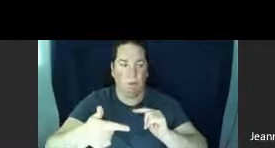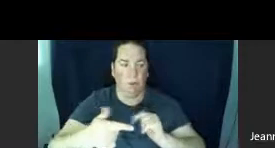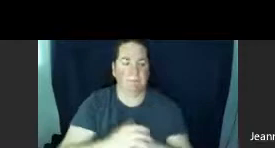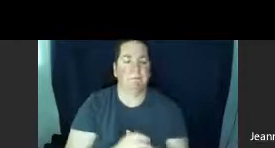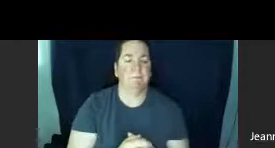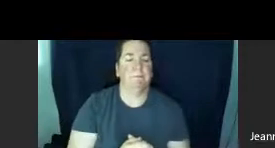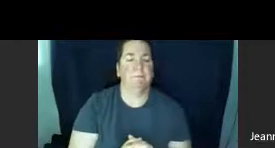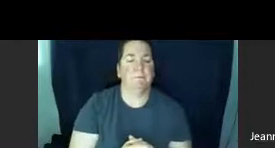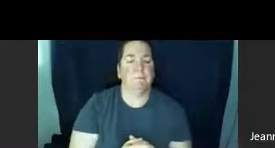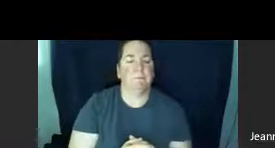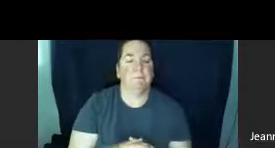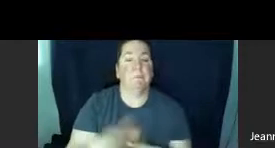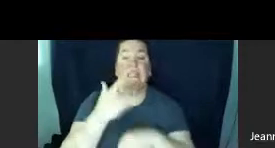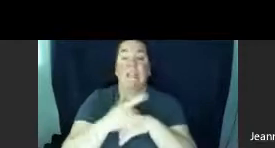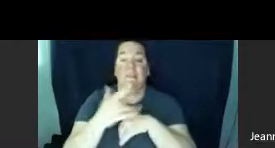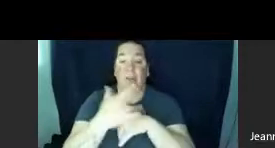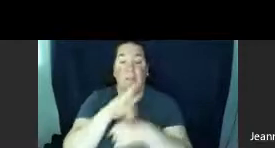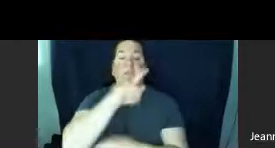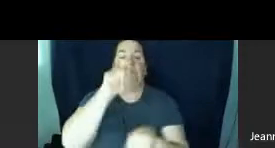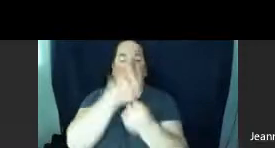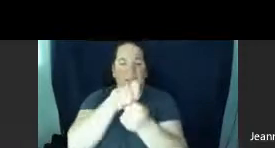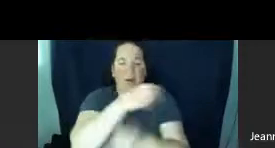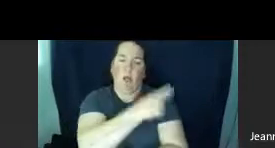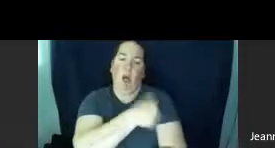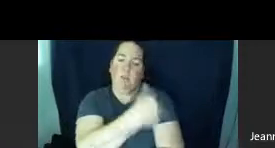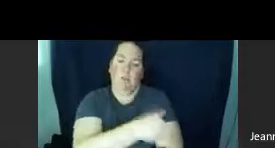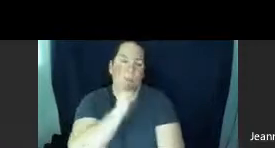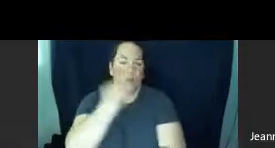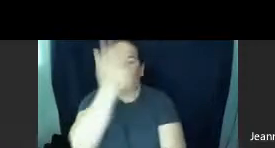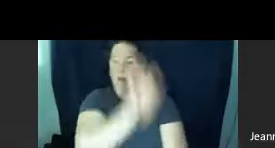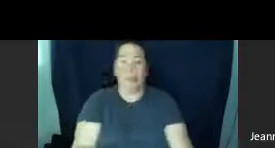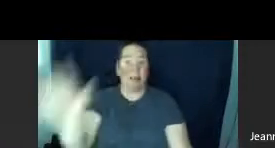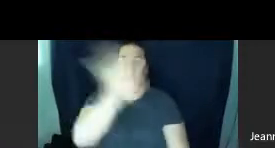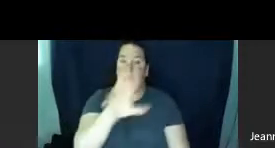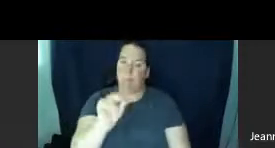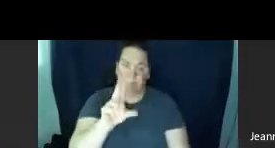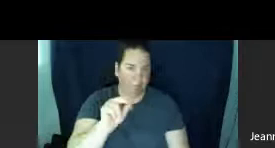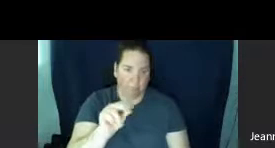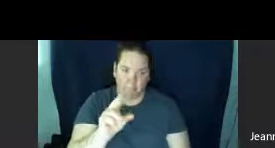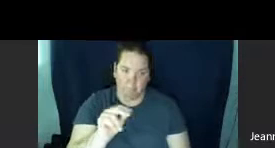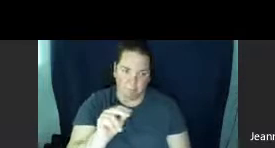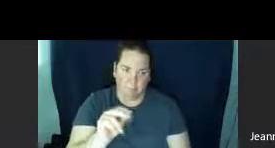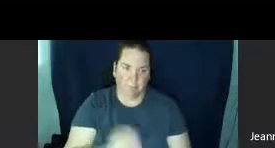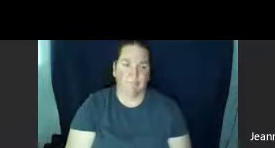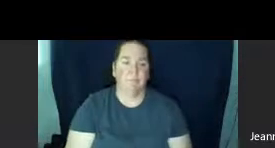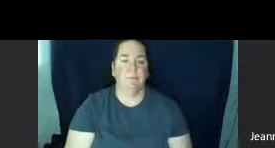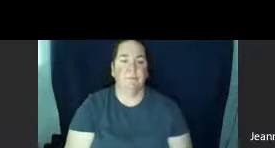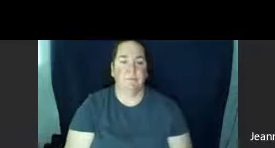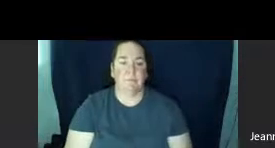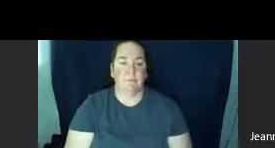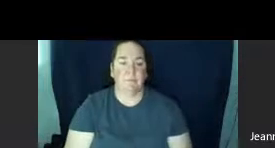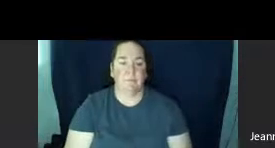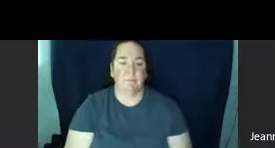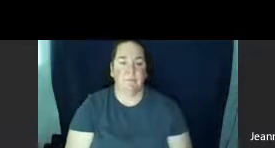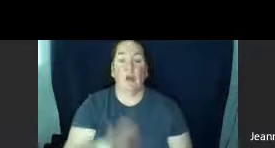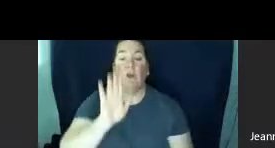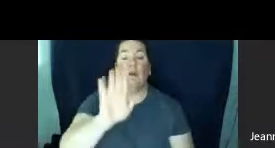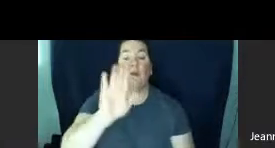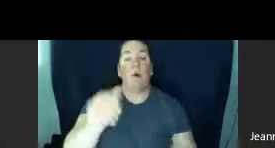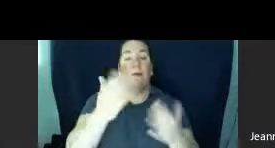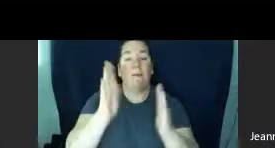And it's available at select hospitals in Vermont. So it's not necessarily important to know which hospitals, but your provider